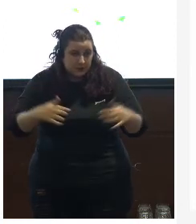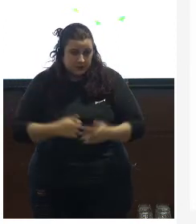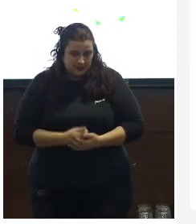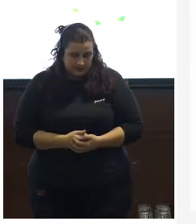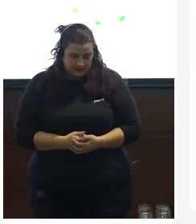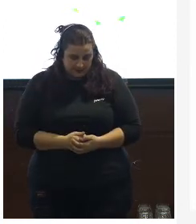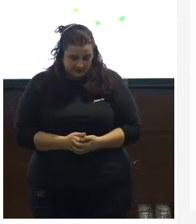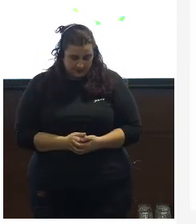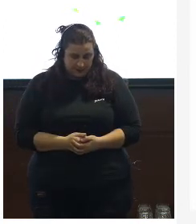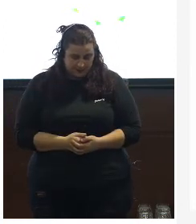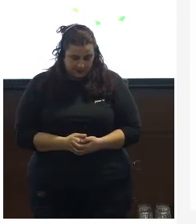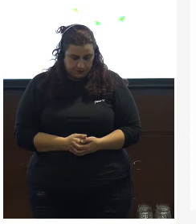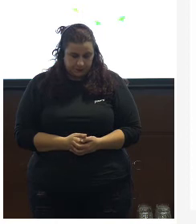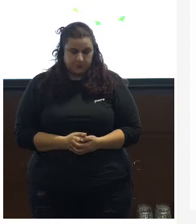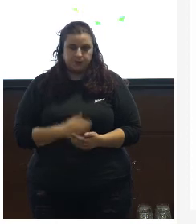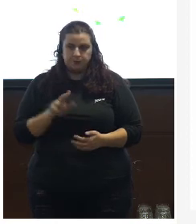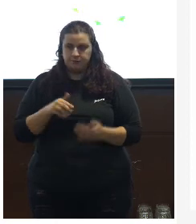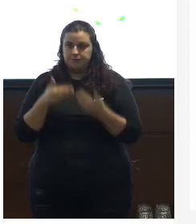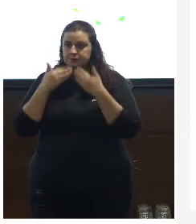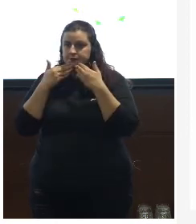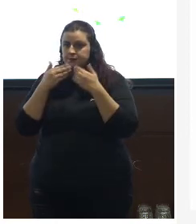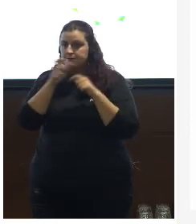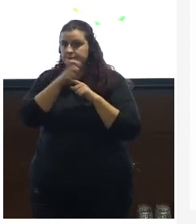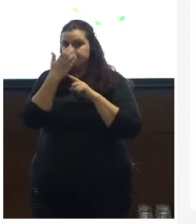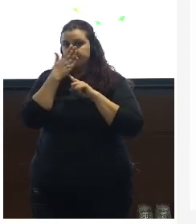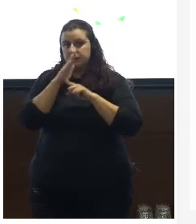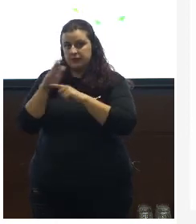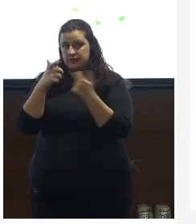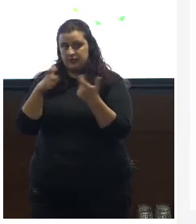this can impact a lot. So thank you for being here.